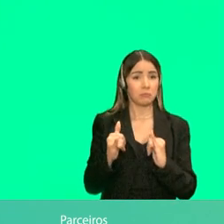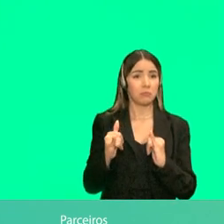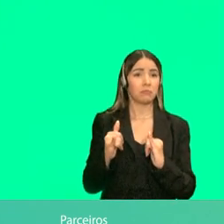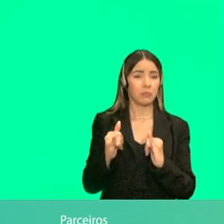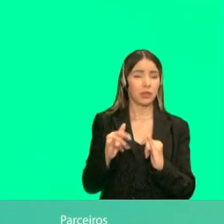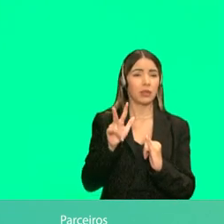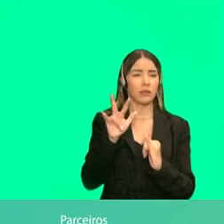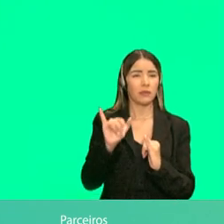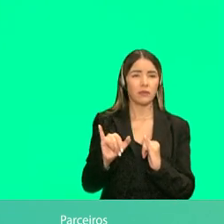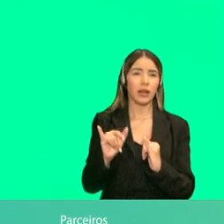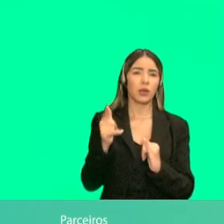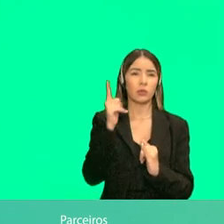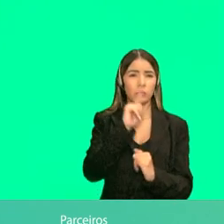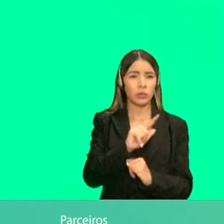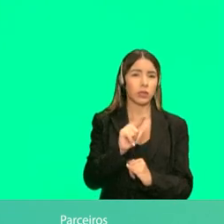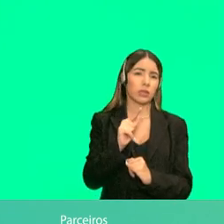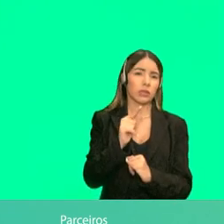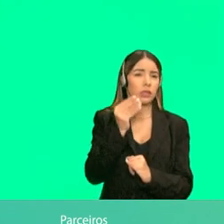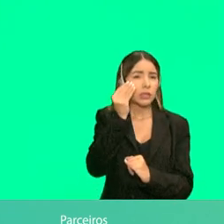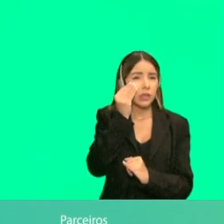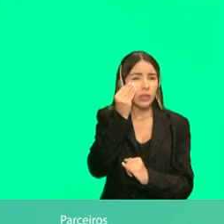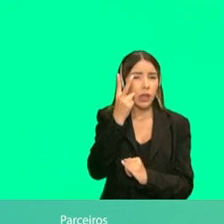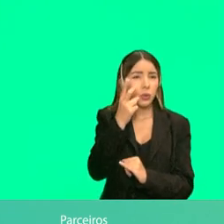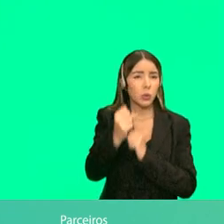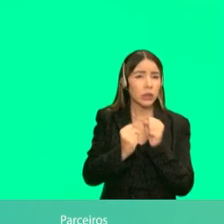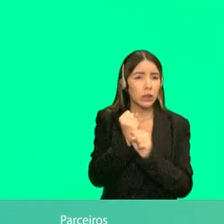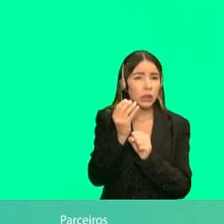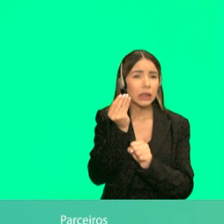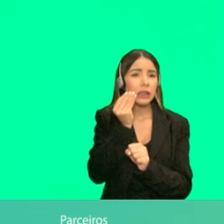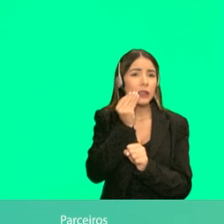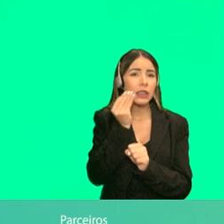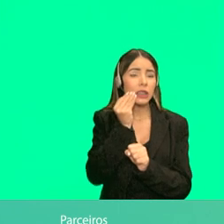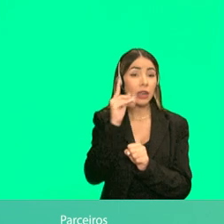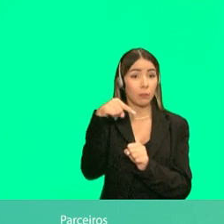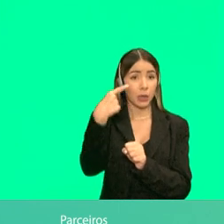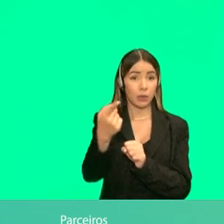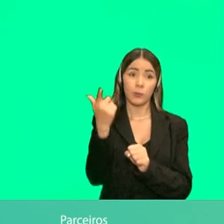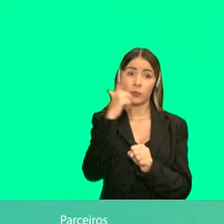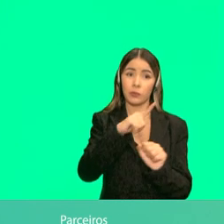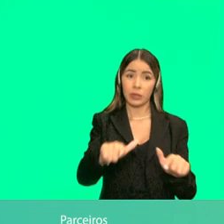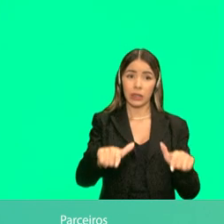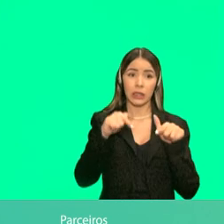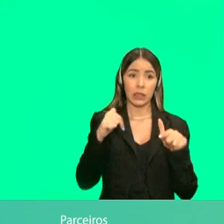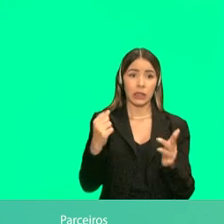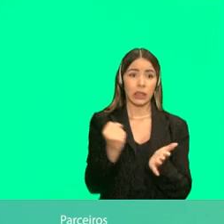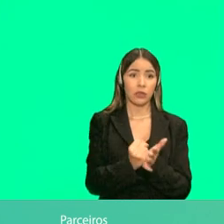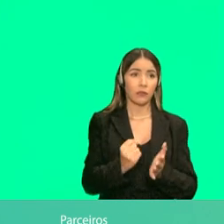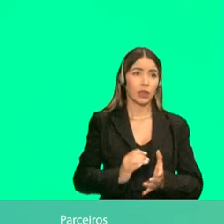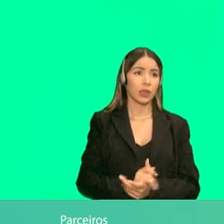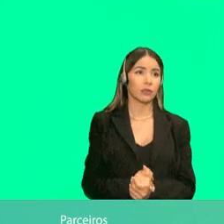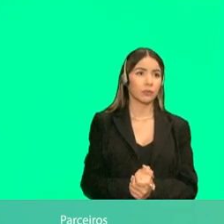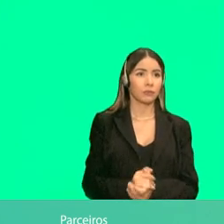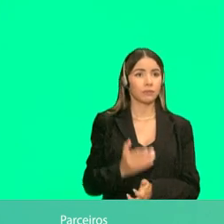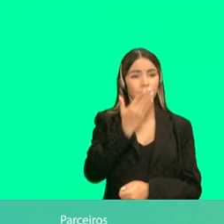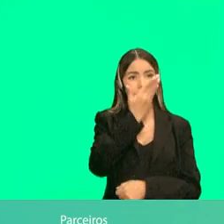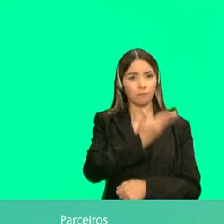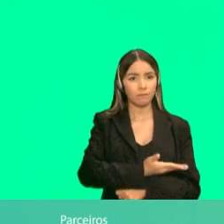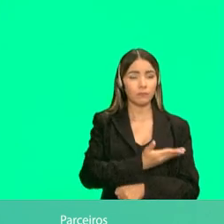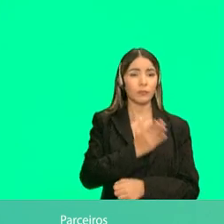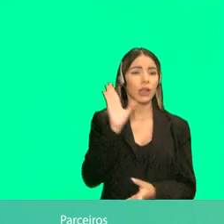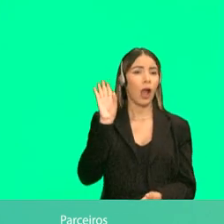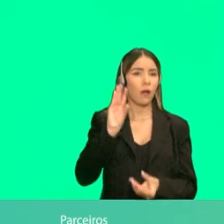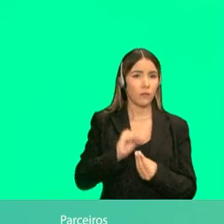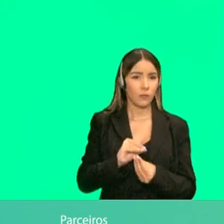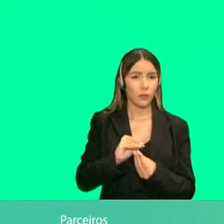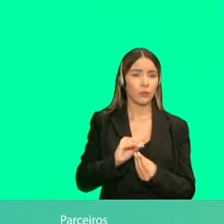understand that we have a challenge in terms of scalability. We are working only